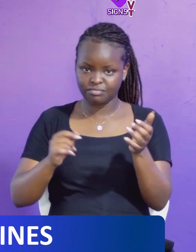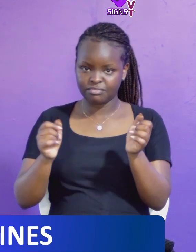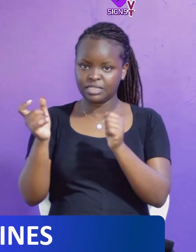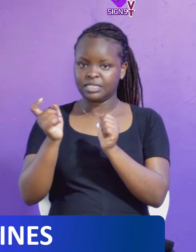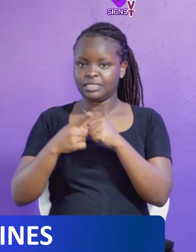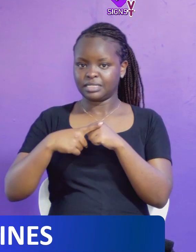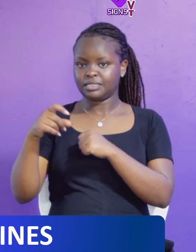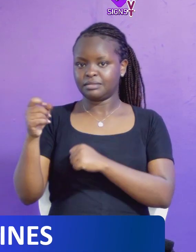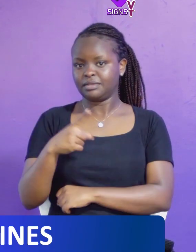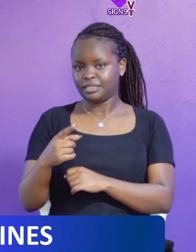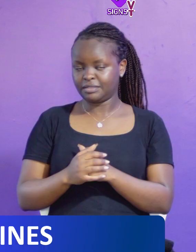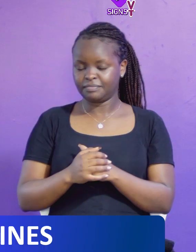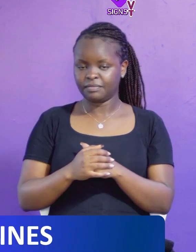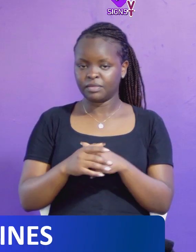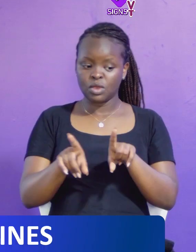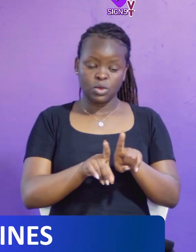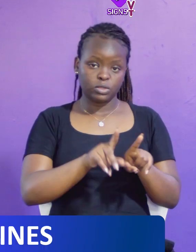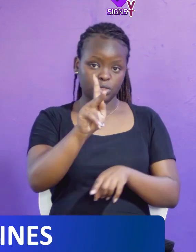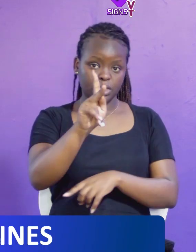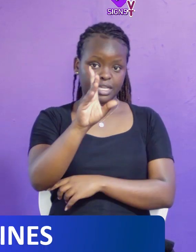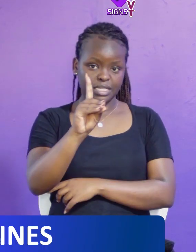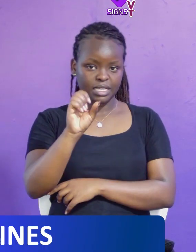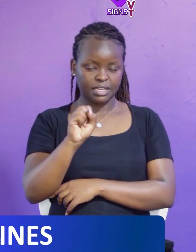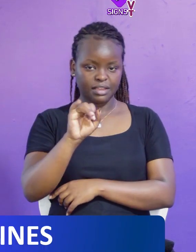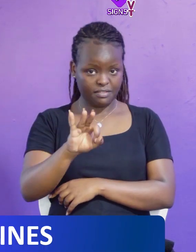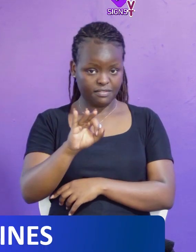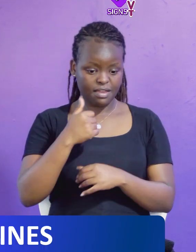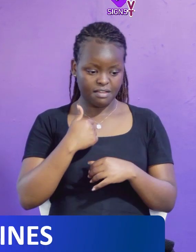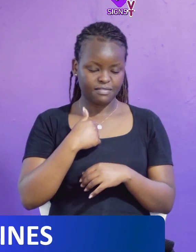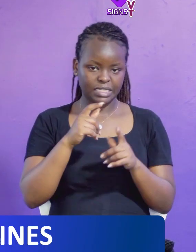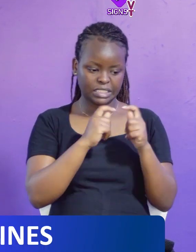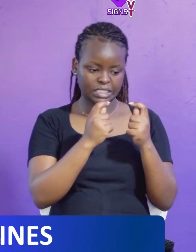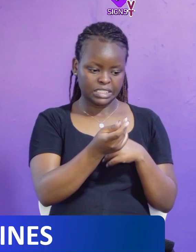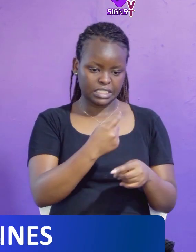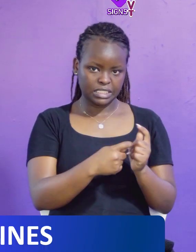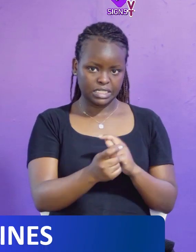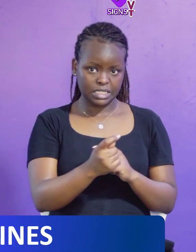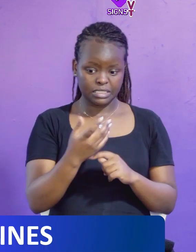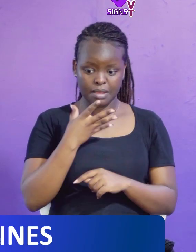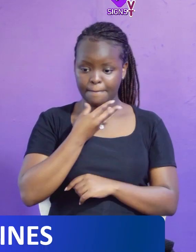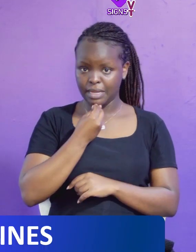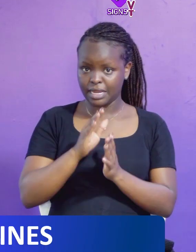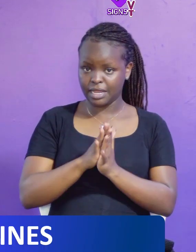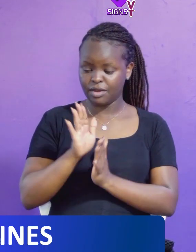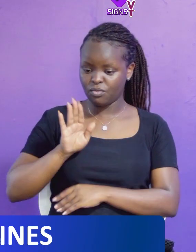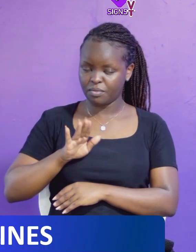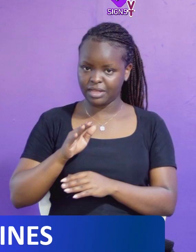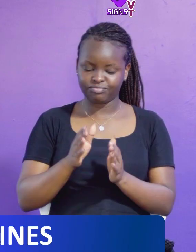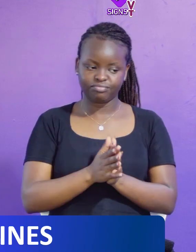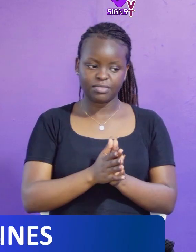months. In addition, KDF is recruiting tradesmen and women under 2 categories. Those applying with a craft